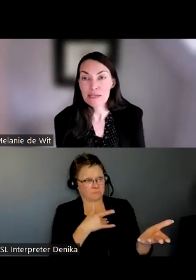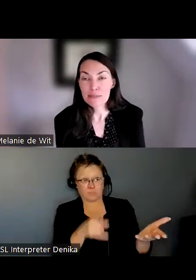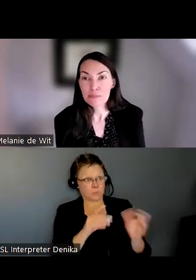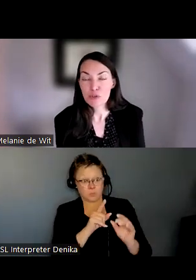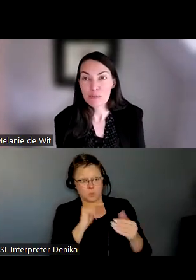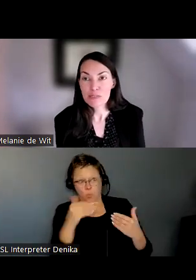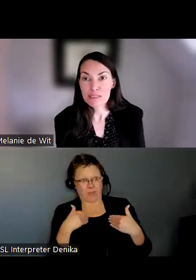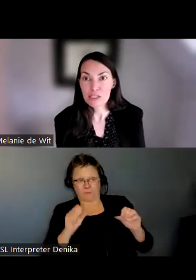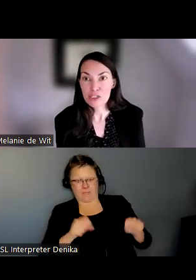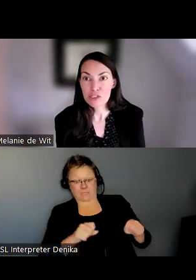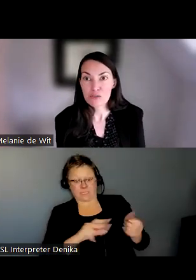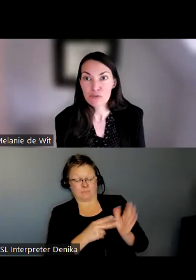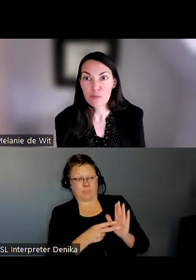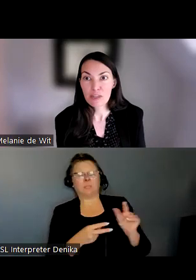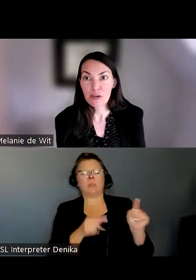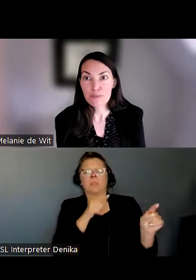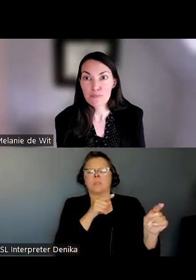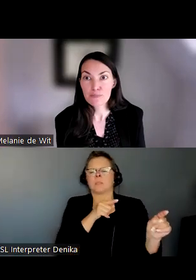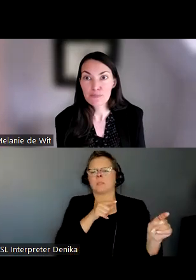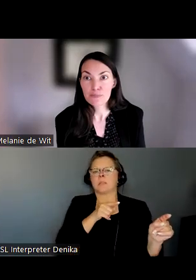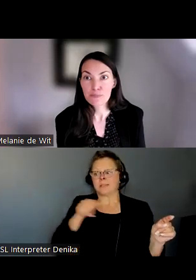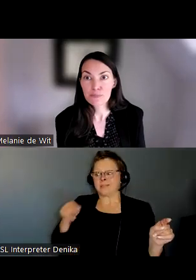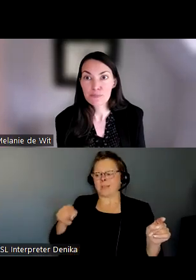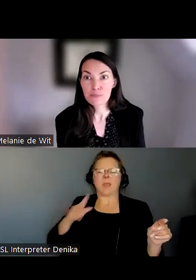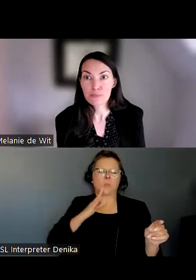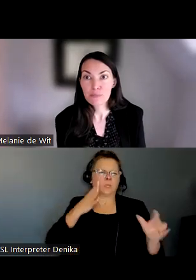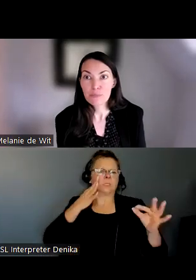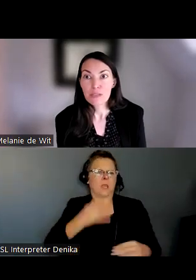make treatment decisions from there.